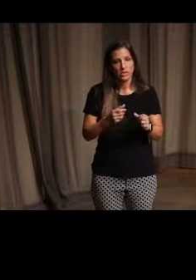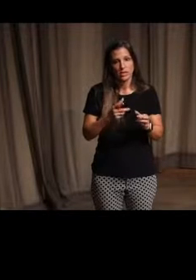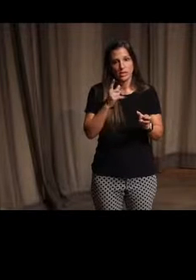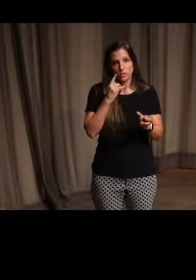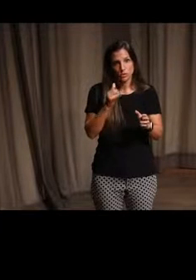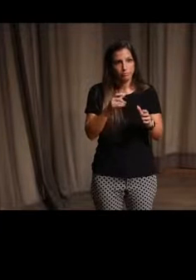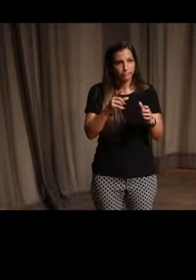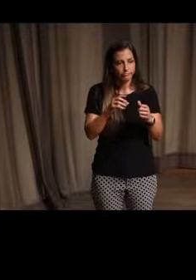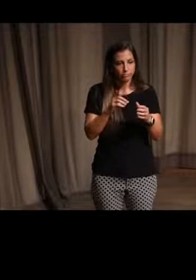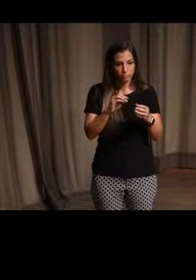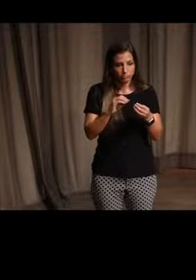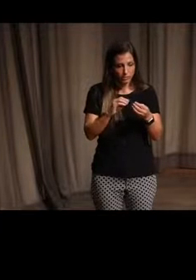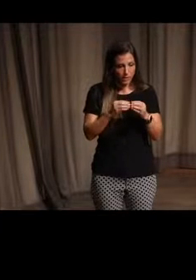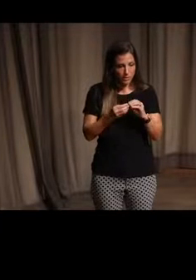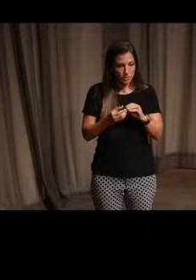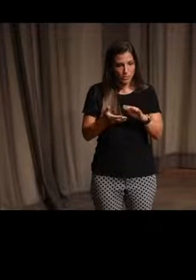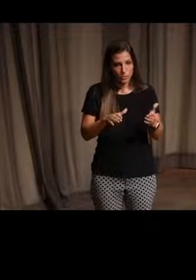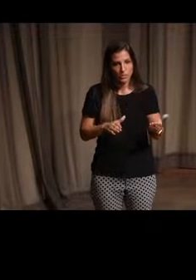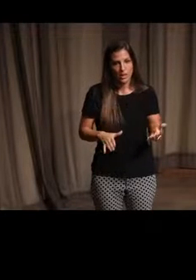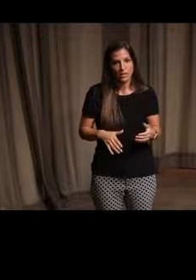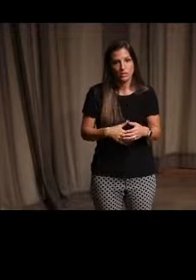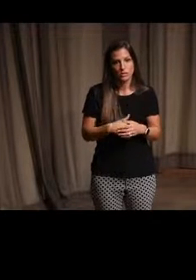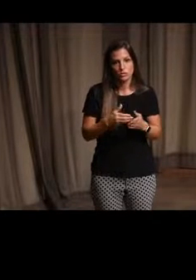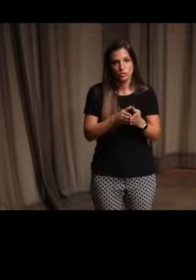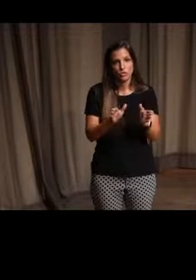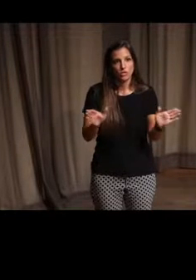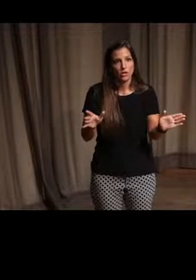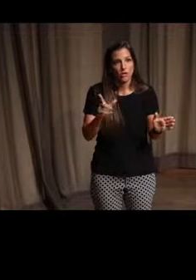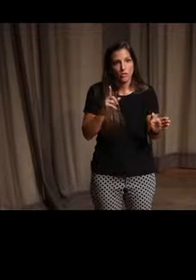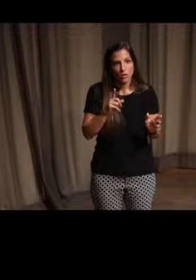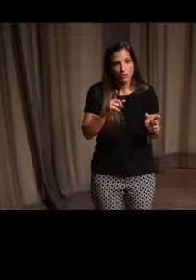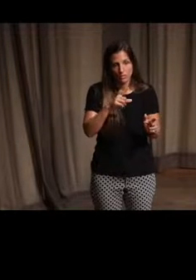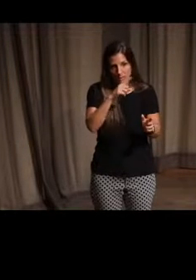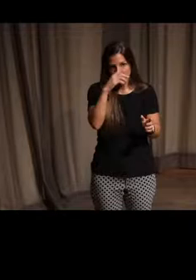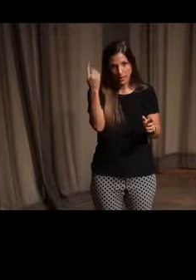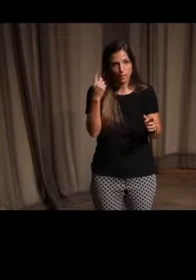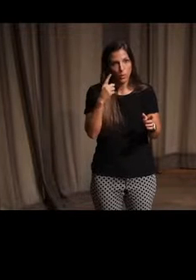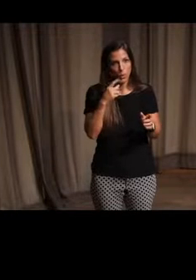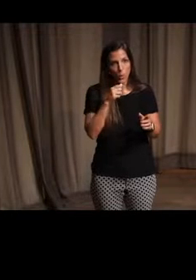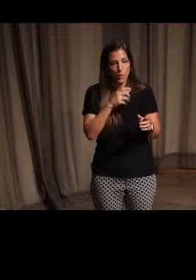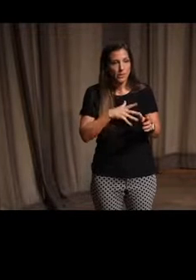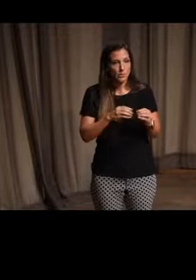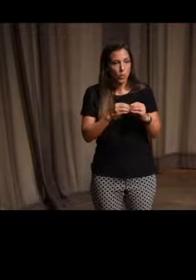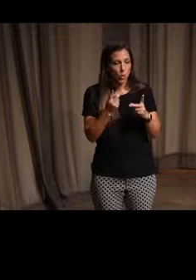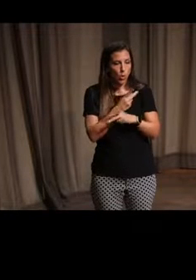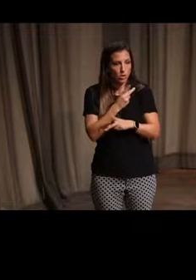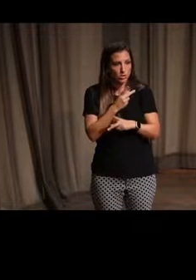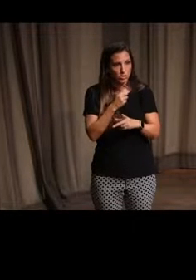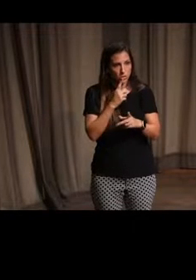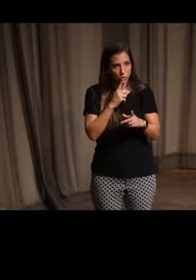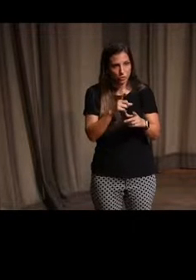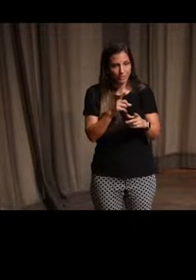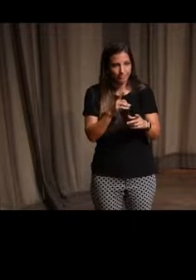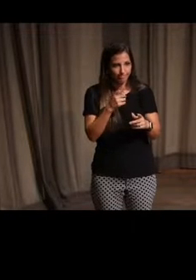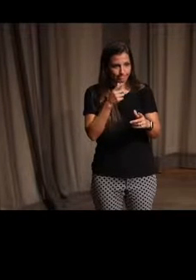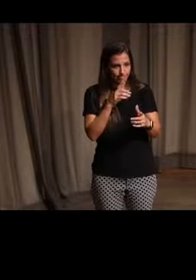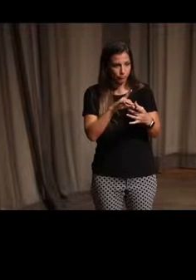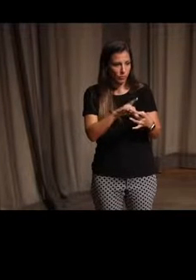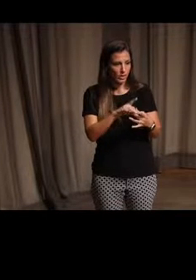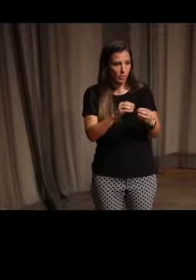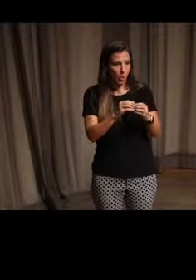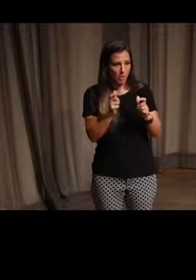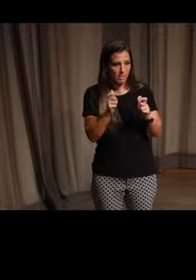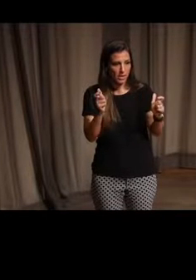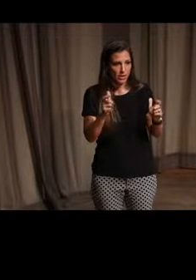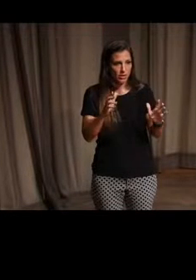rate, and a lot of this. And just healthcare in general for Black women is so much worse. I think it's really indicative of a bigger